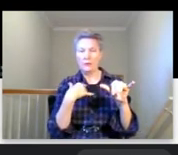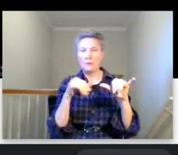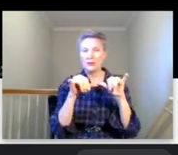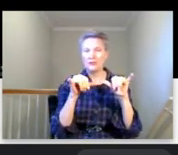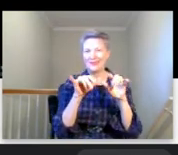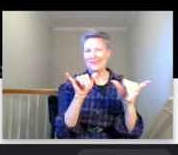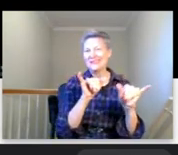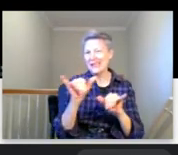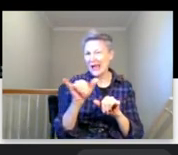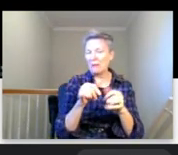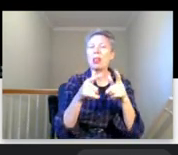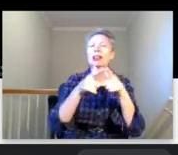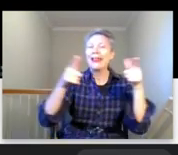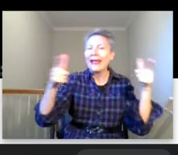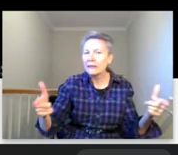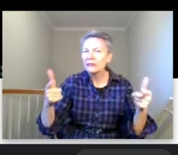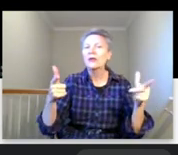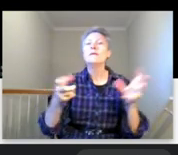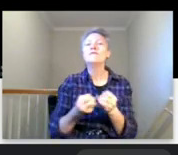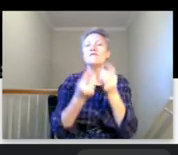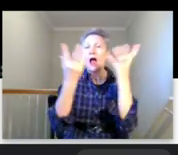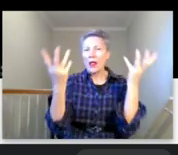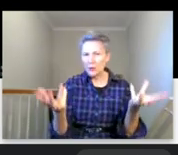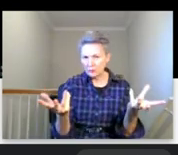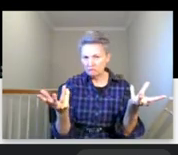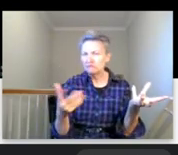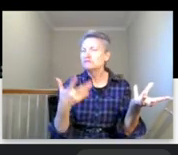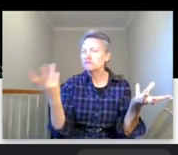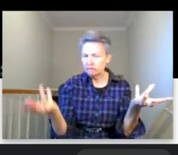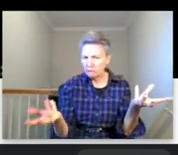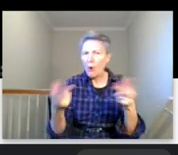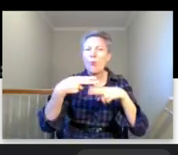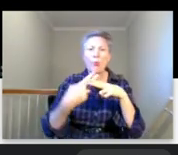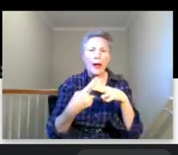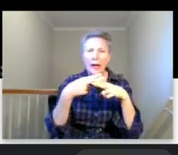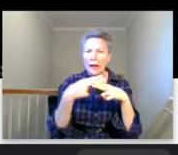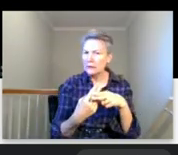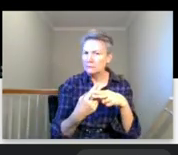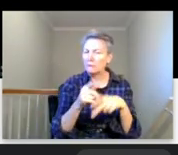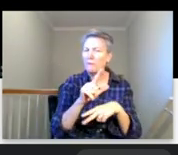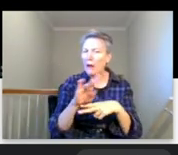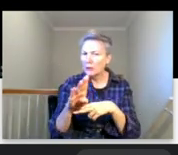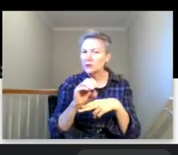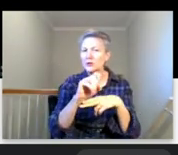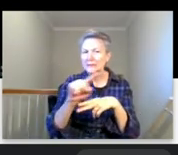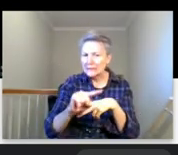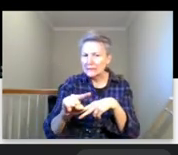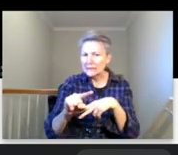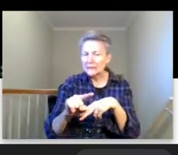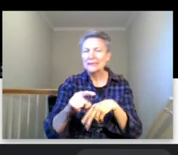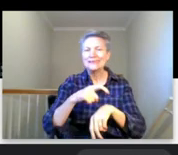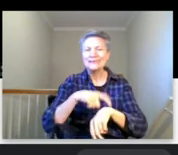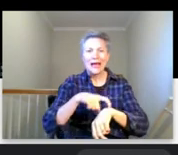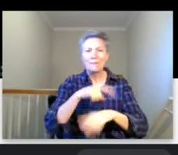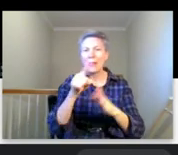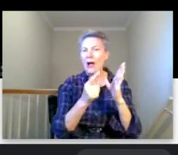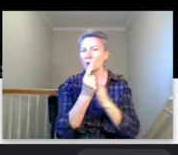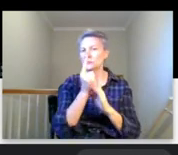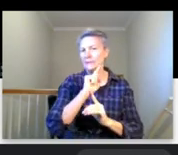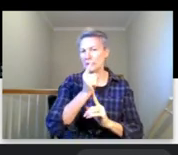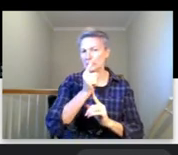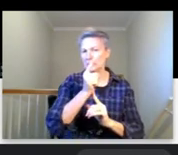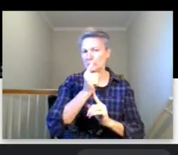measurement, right? So if it's measuring length, we could have feet and inches. If it's measuring weight, we could have pounds and ounces. If it's measuring time, we could have hours and minutes.